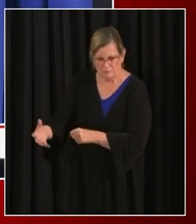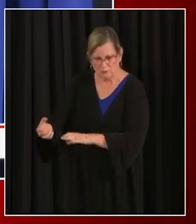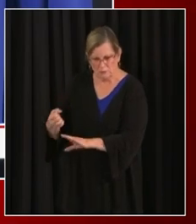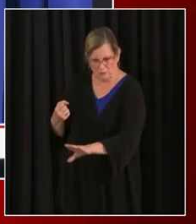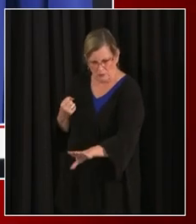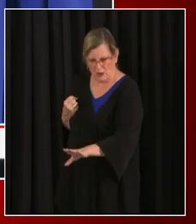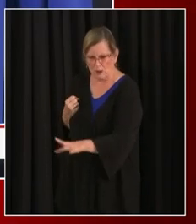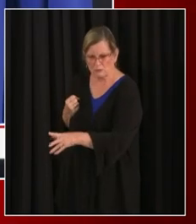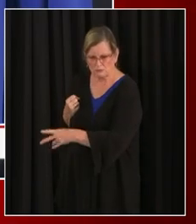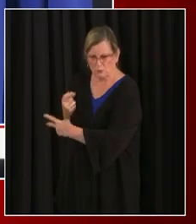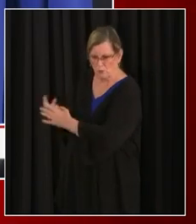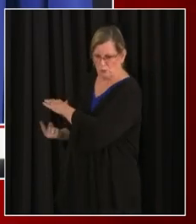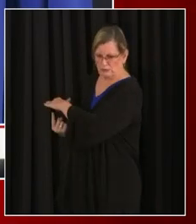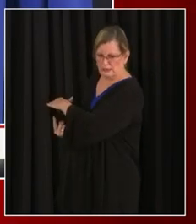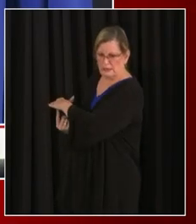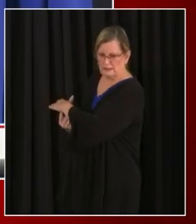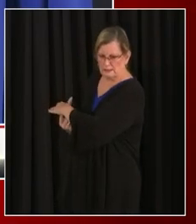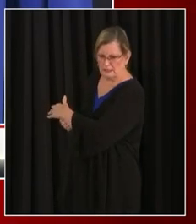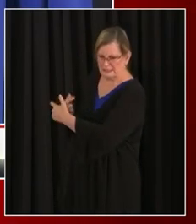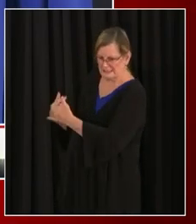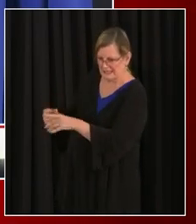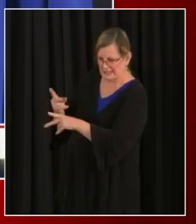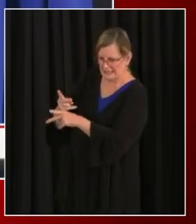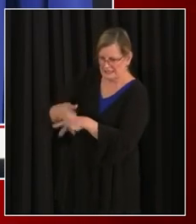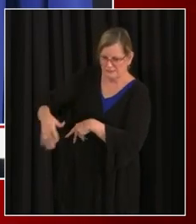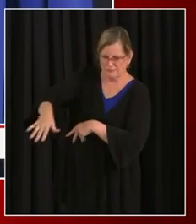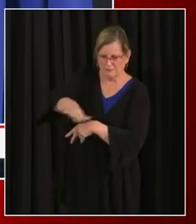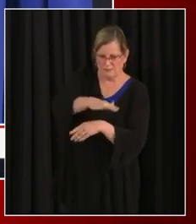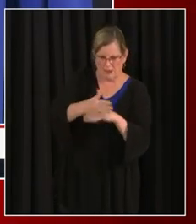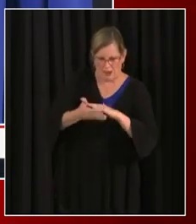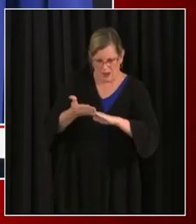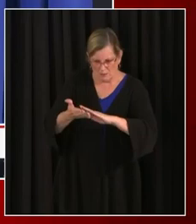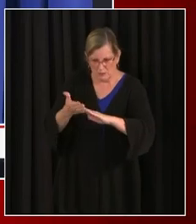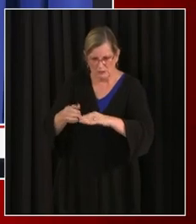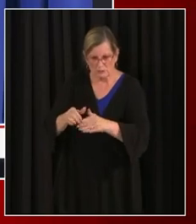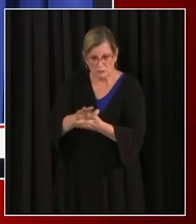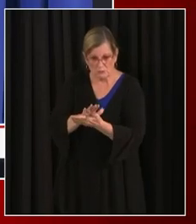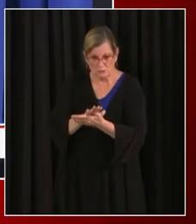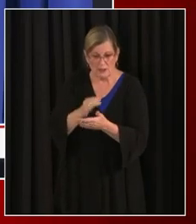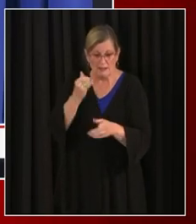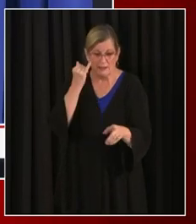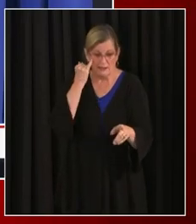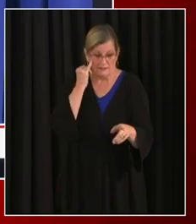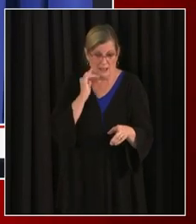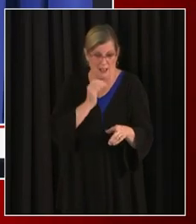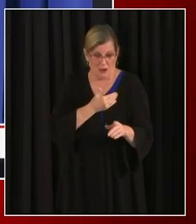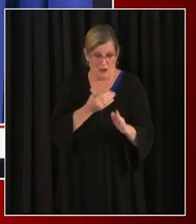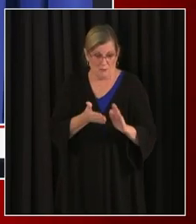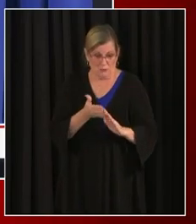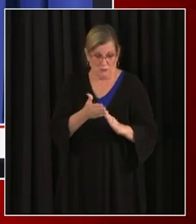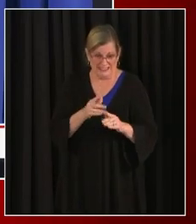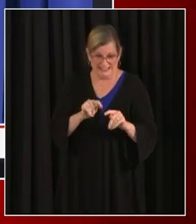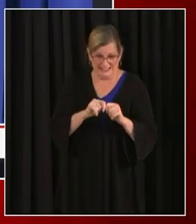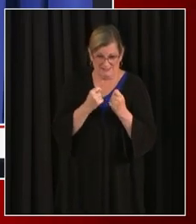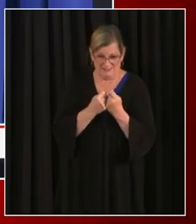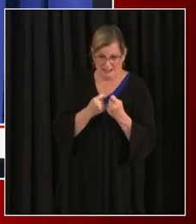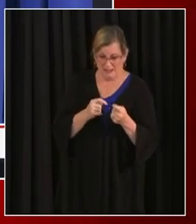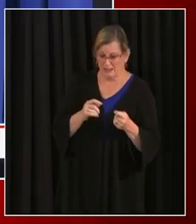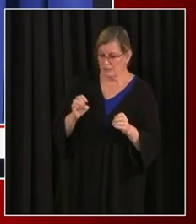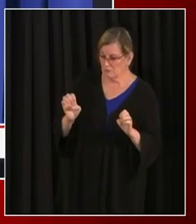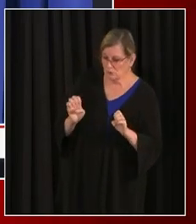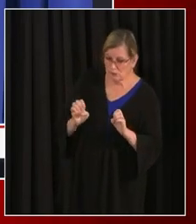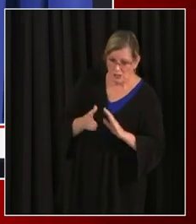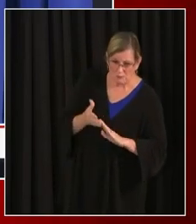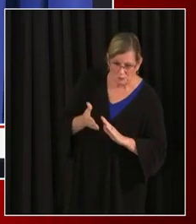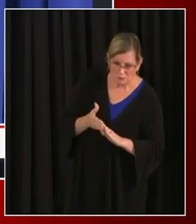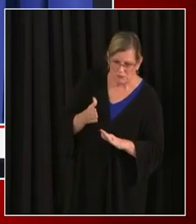and continue to operate that environment. The operations team in the Emergency Operations Center has worked with the Department of